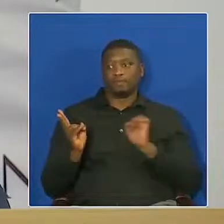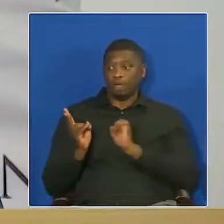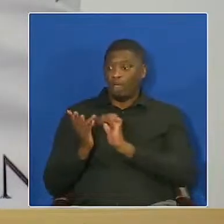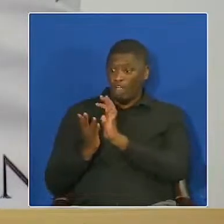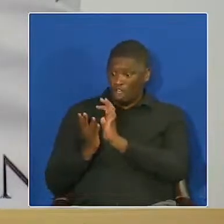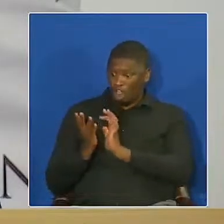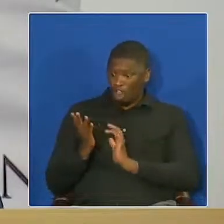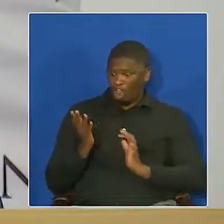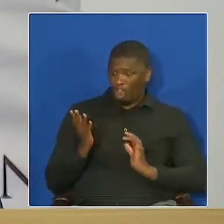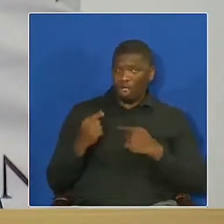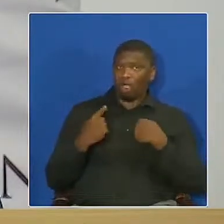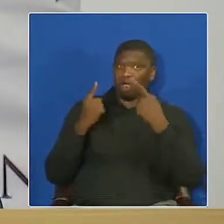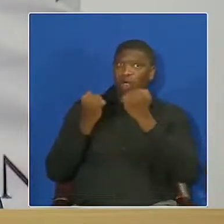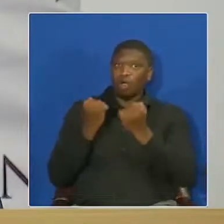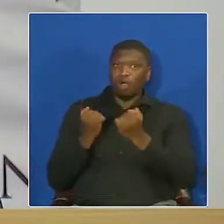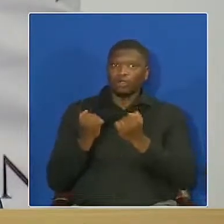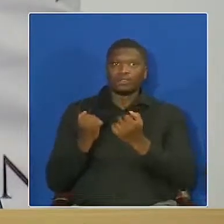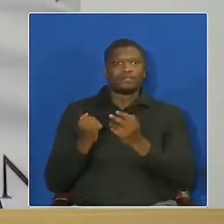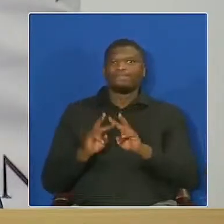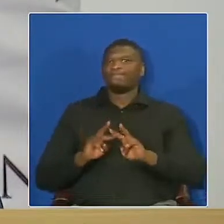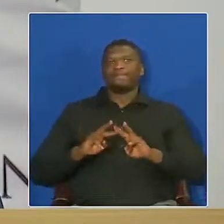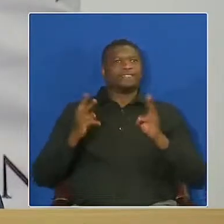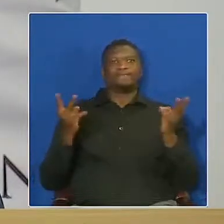story is pointing towards.